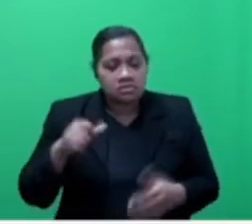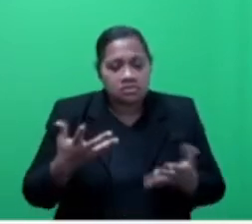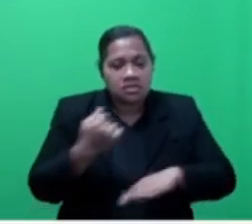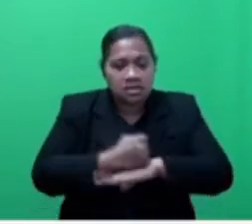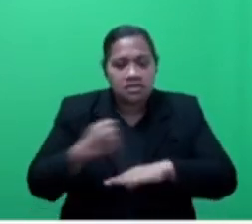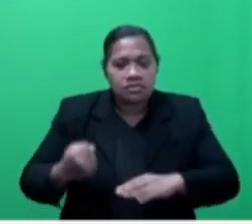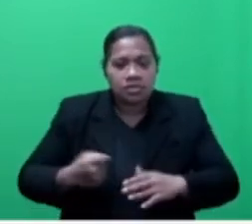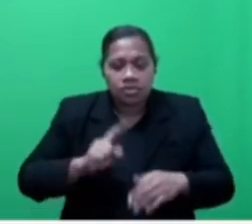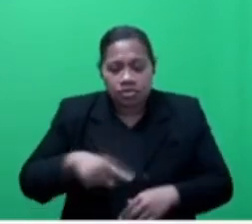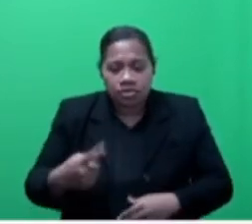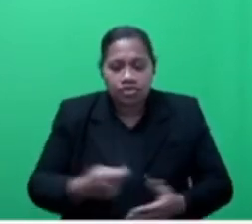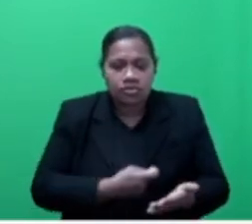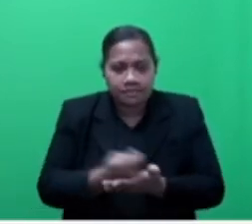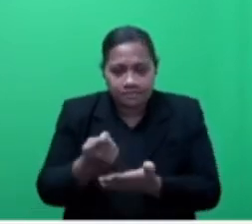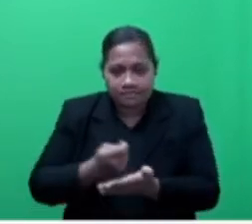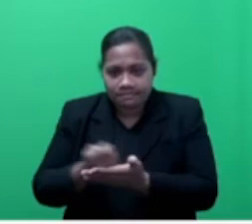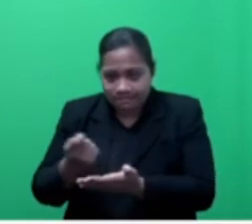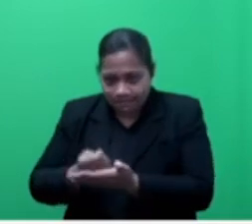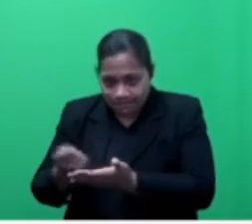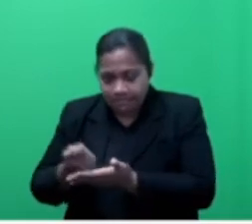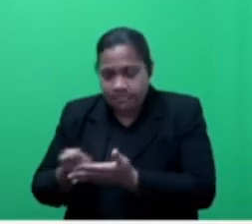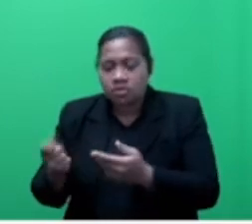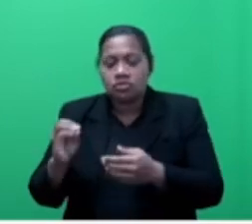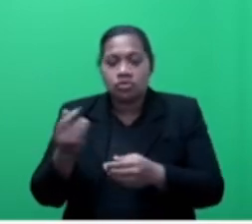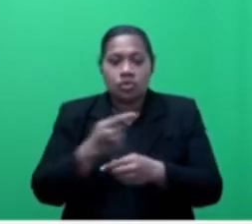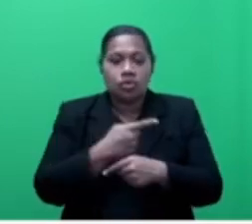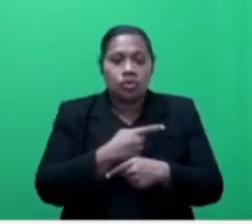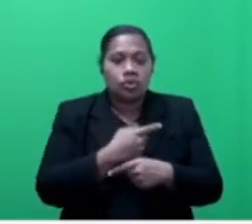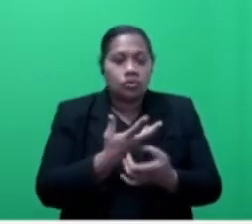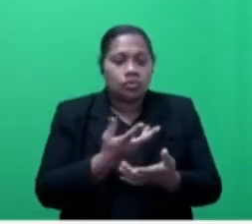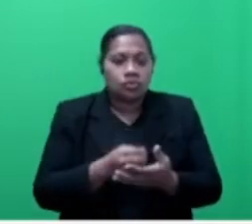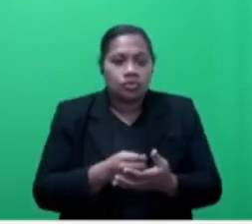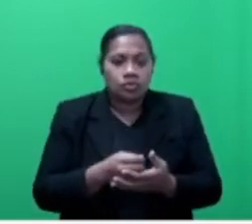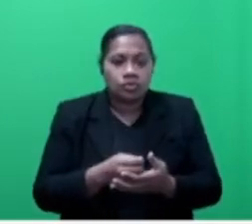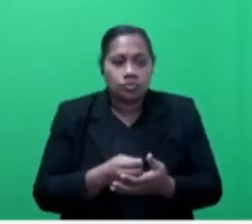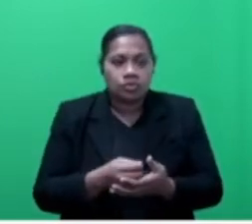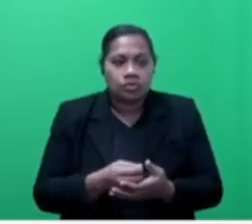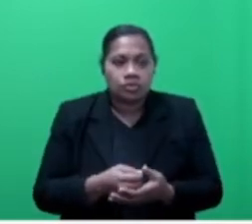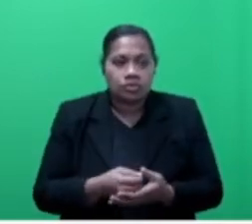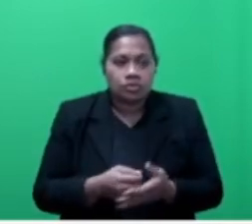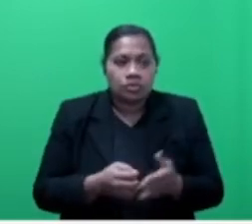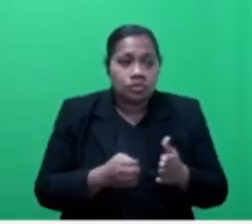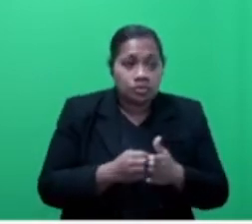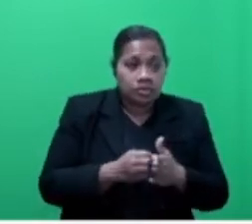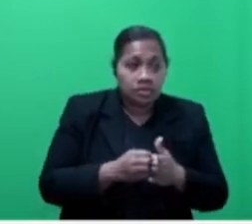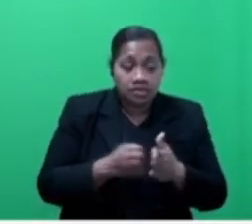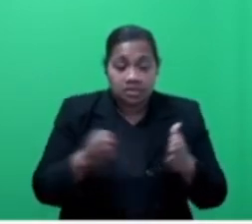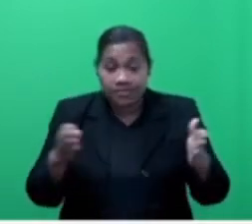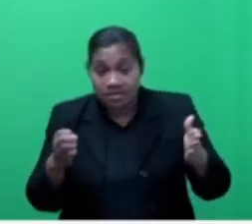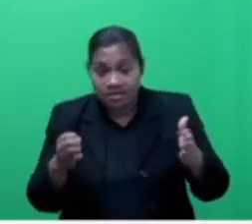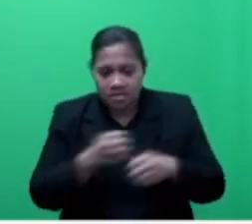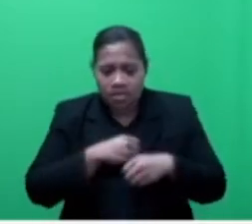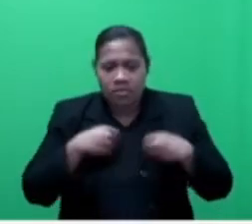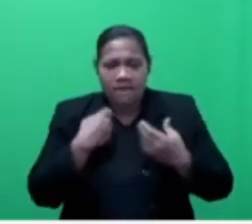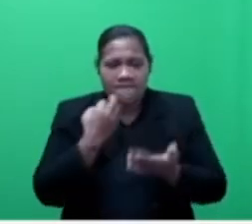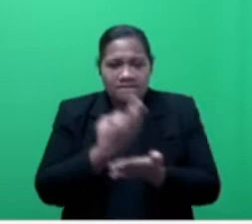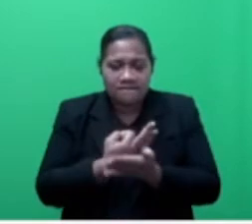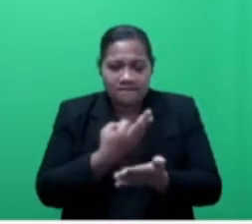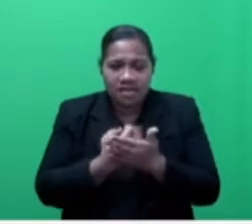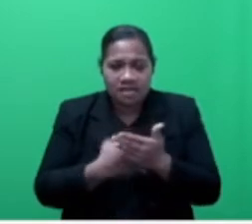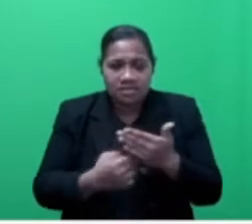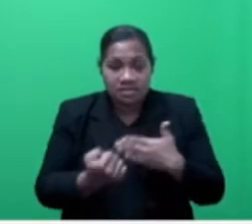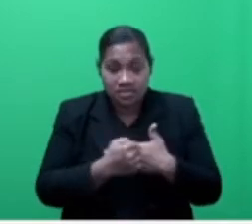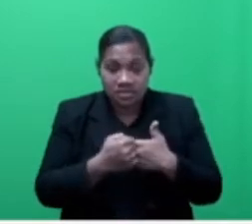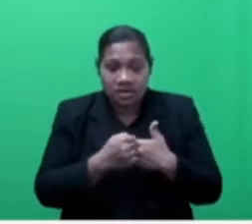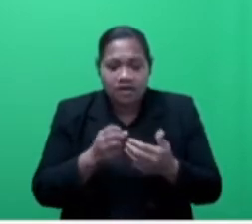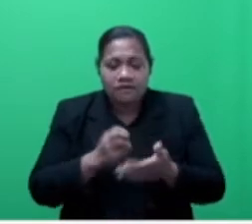pay the premium, so that we are sort of expanding our financial security net for these